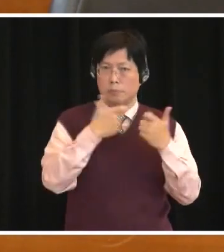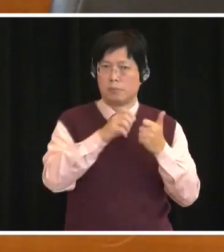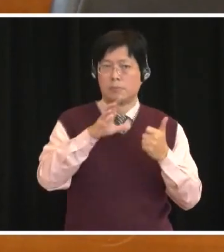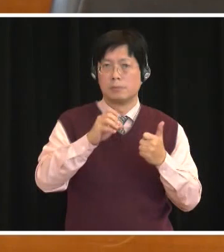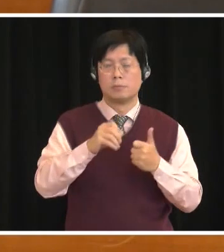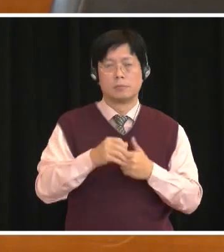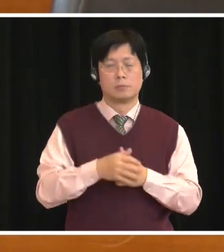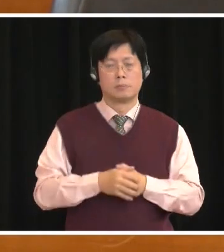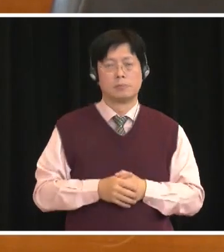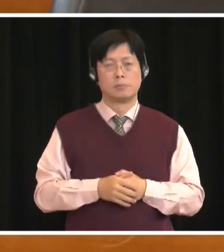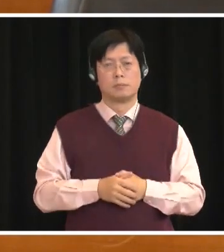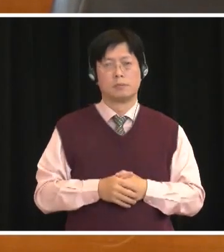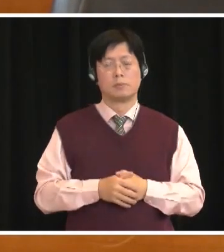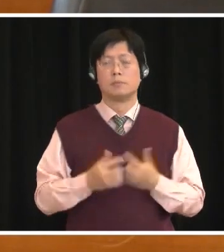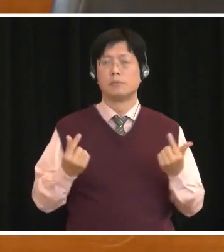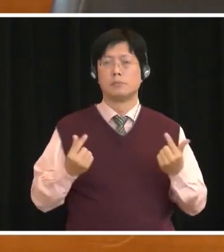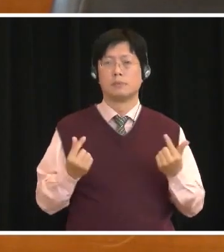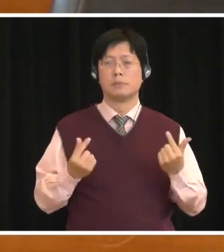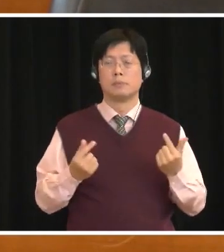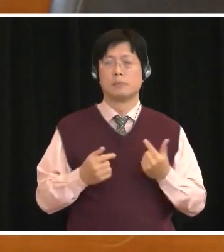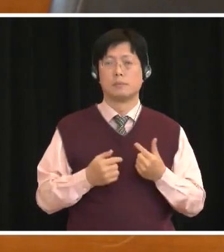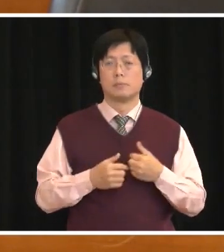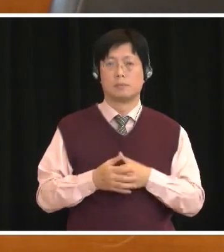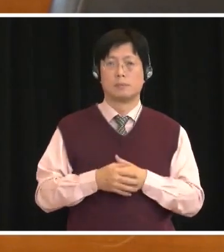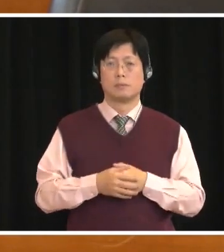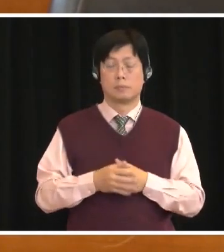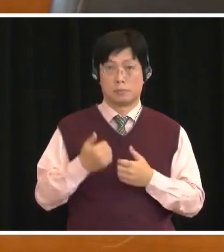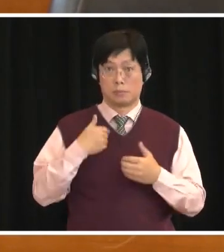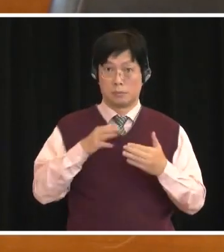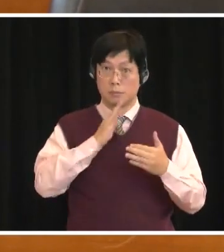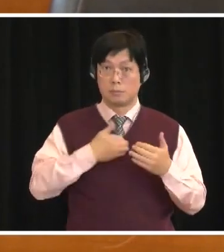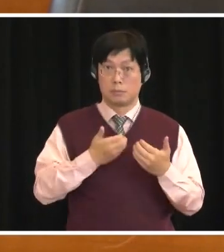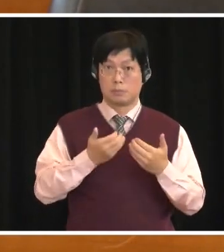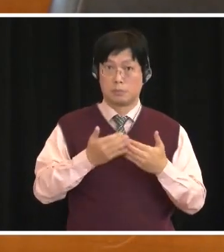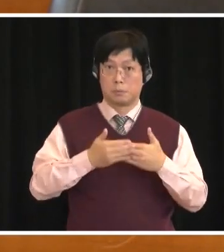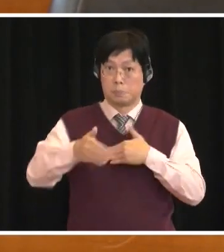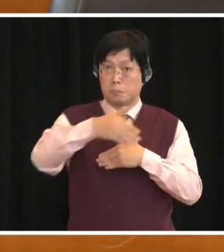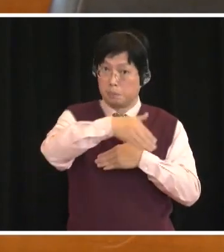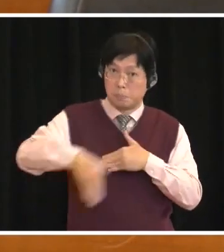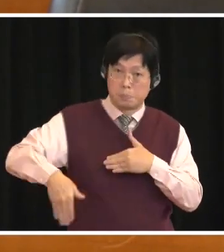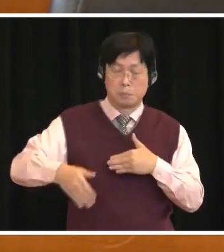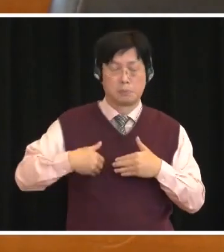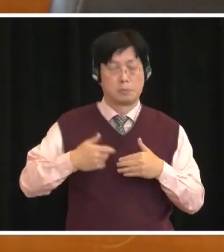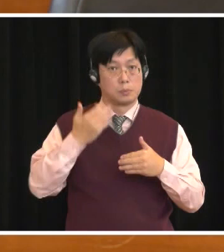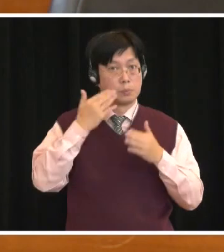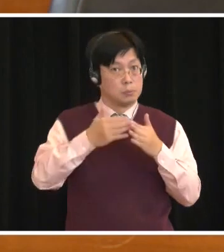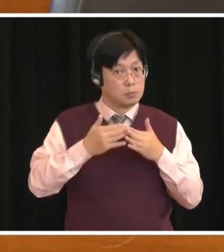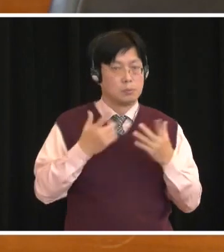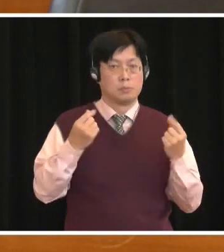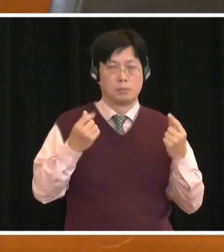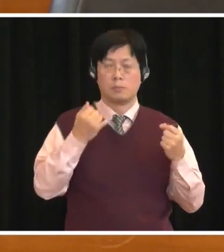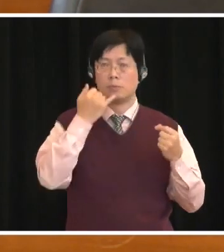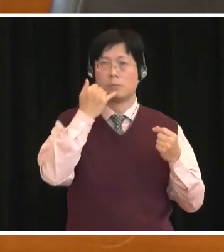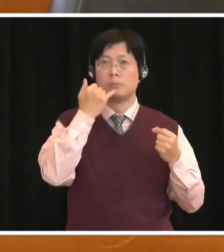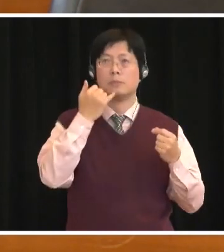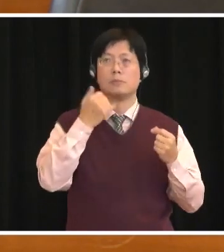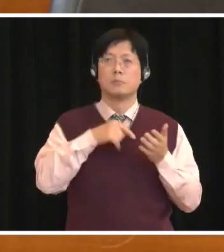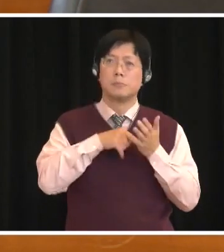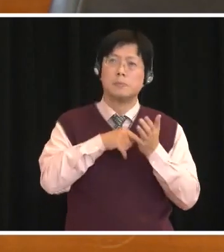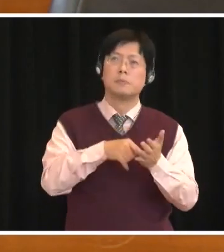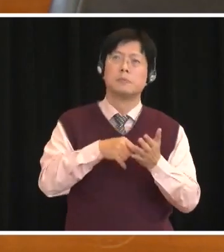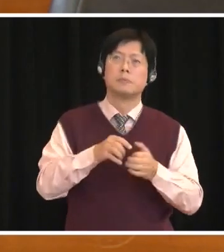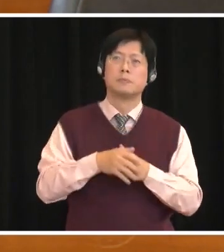a safe environment is provided for the child. For example, separate